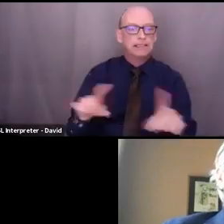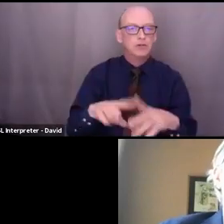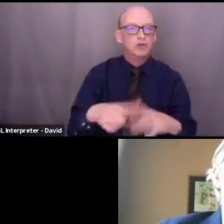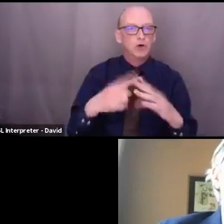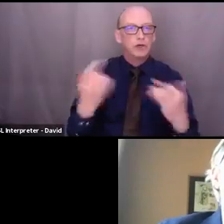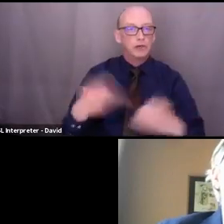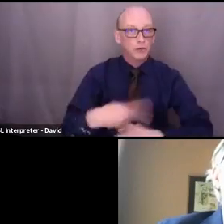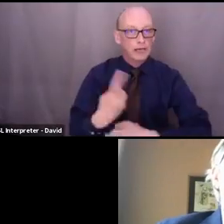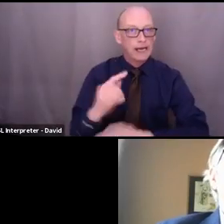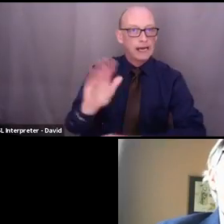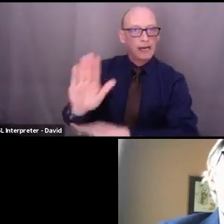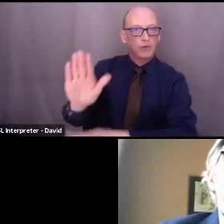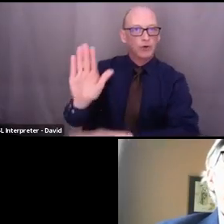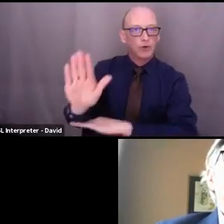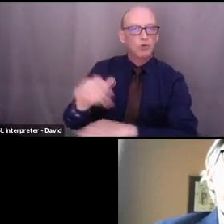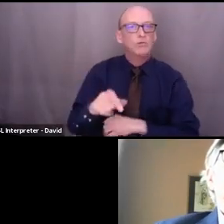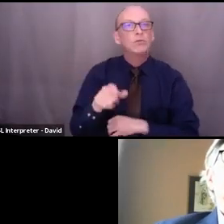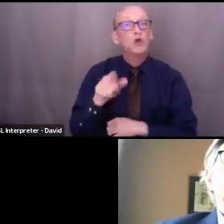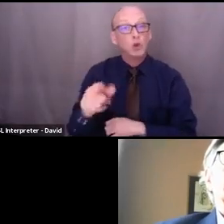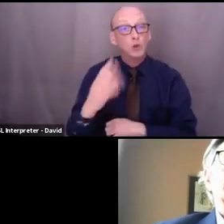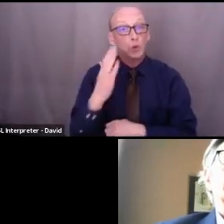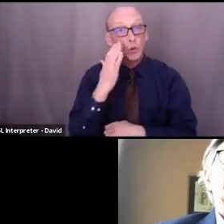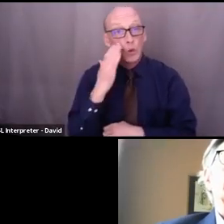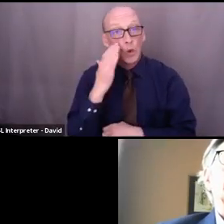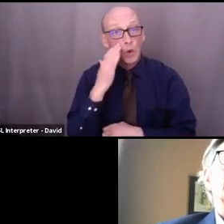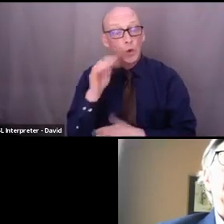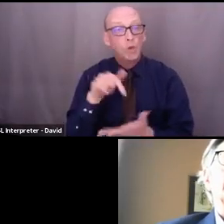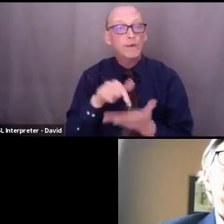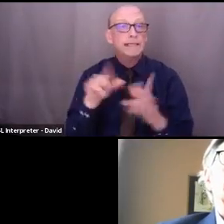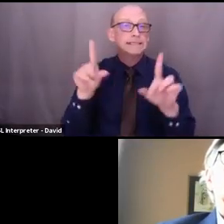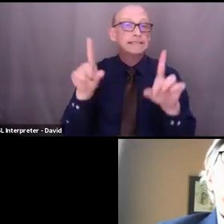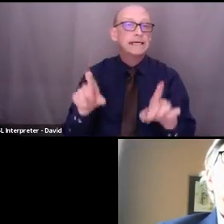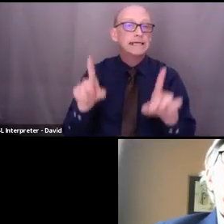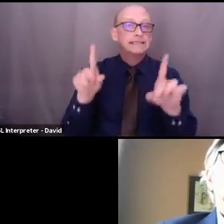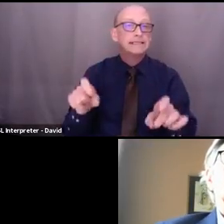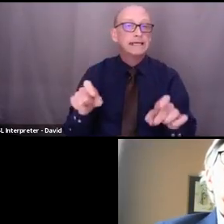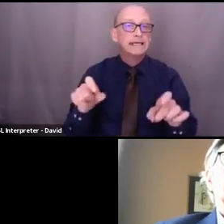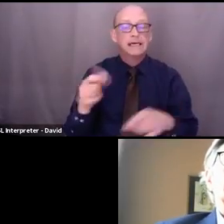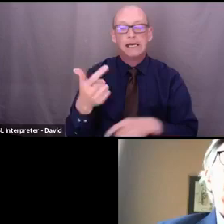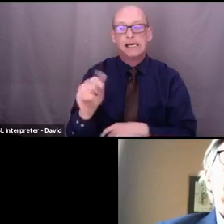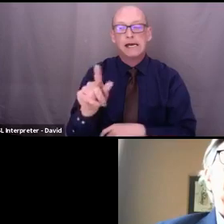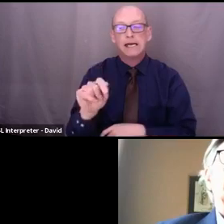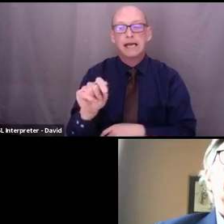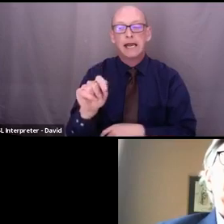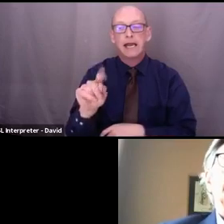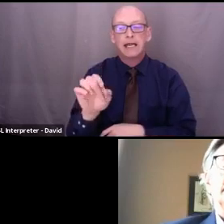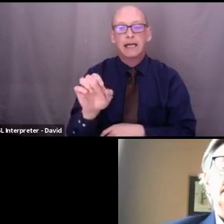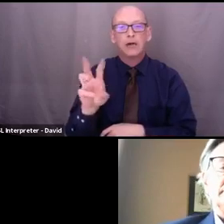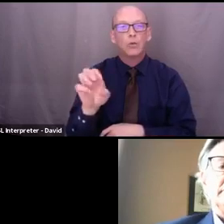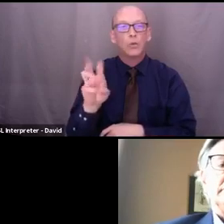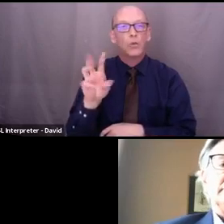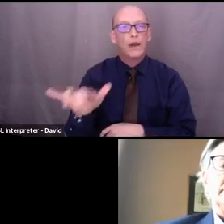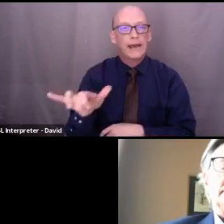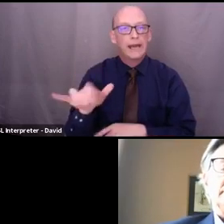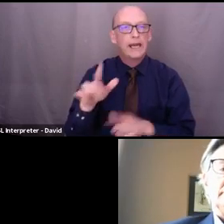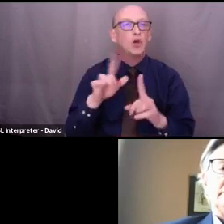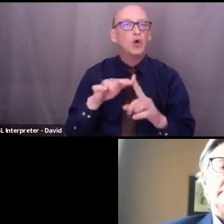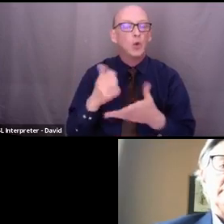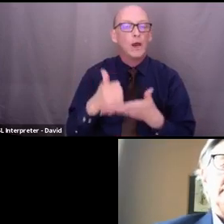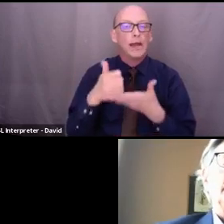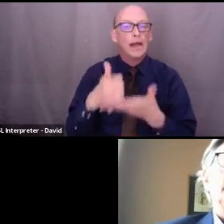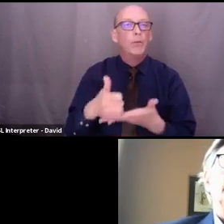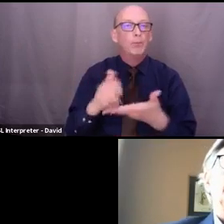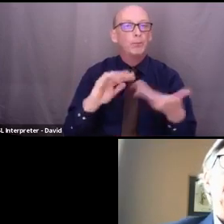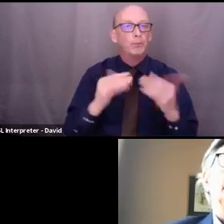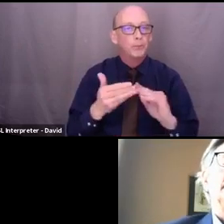afternoon. And as you know, this testing is our gateway to helping our community be